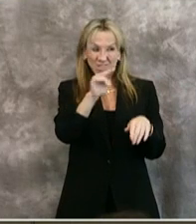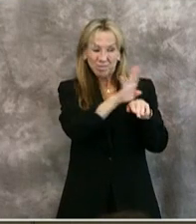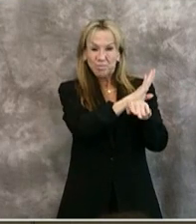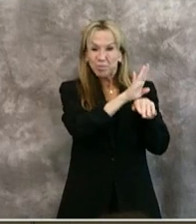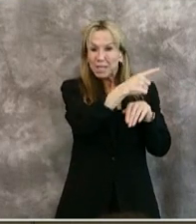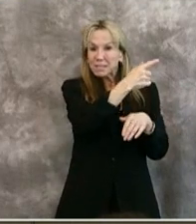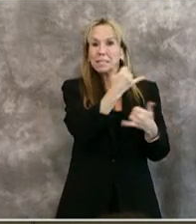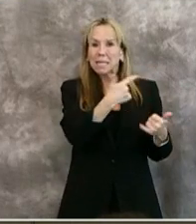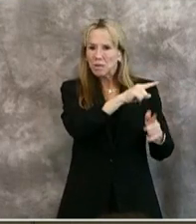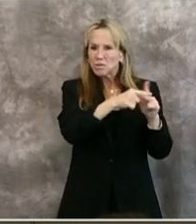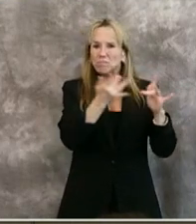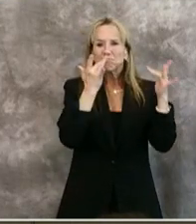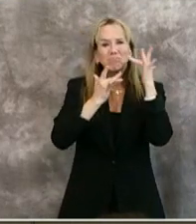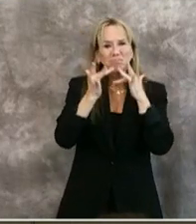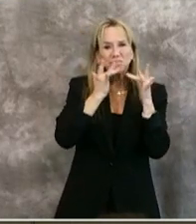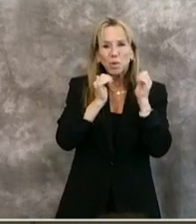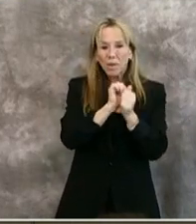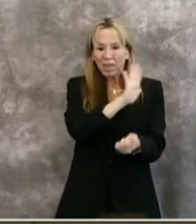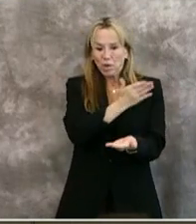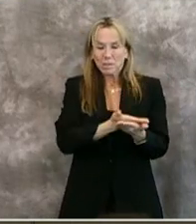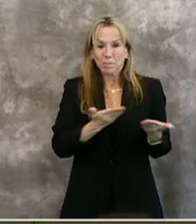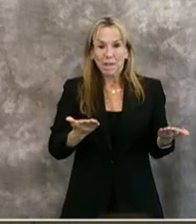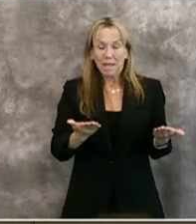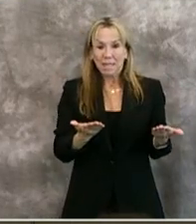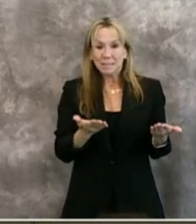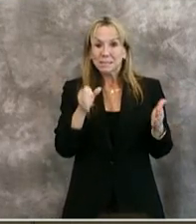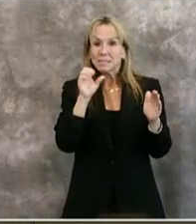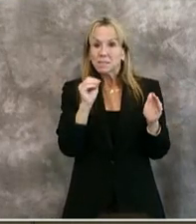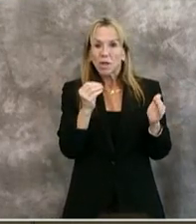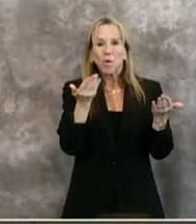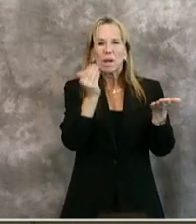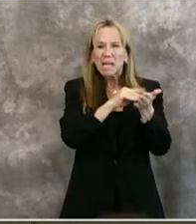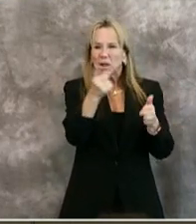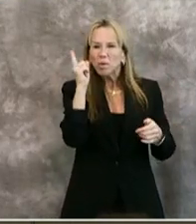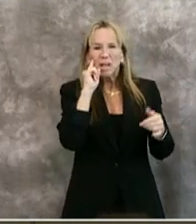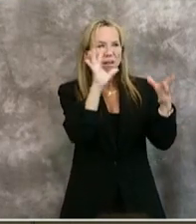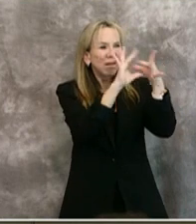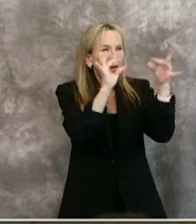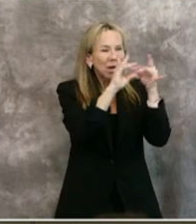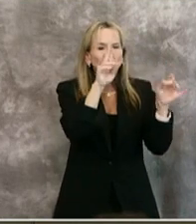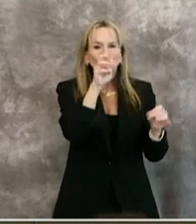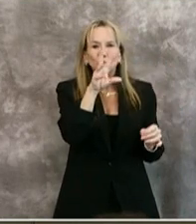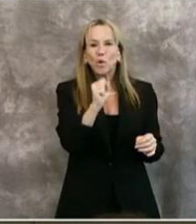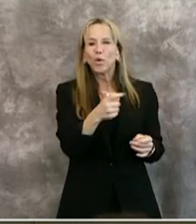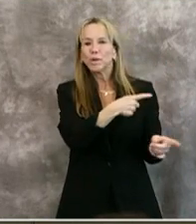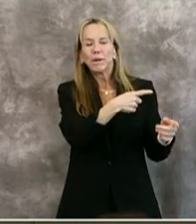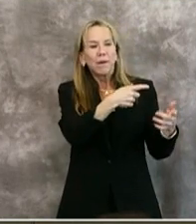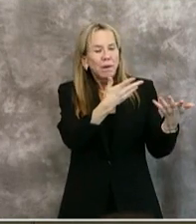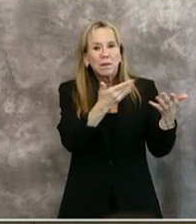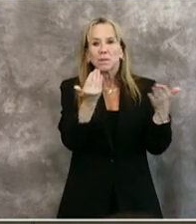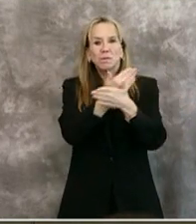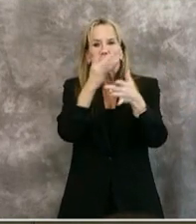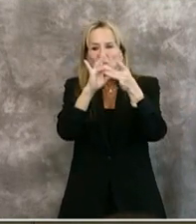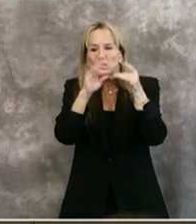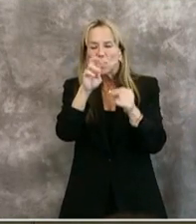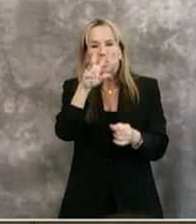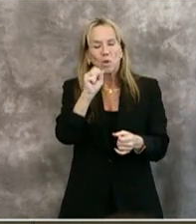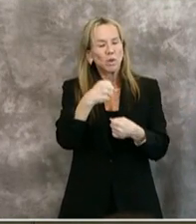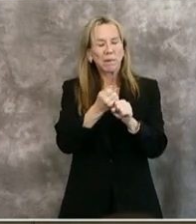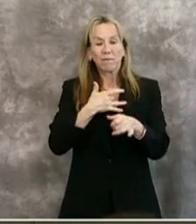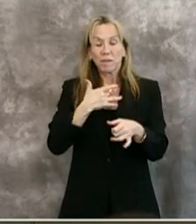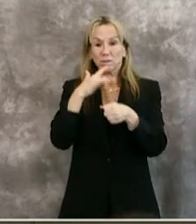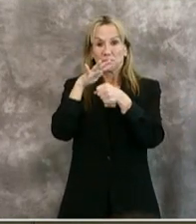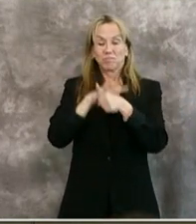supply struggles of their own. And the news story after news story paint a very stressful and